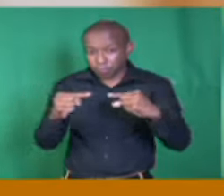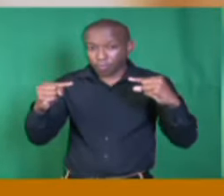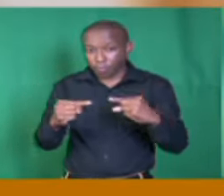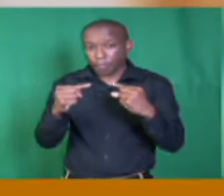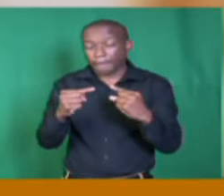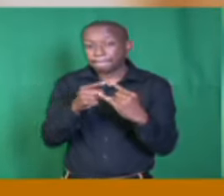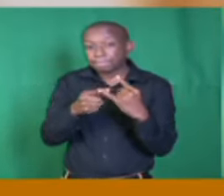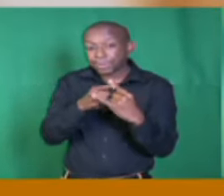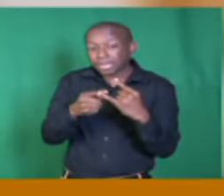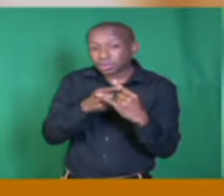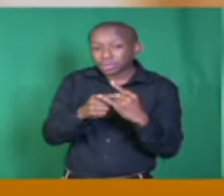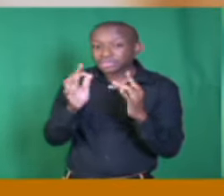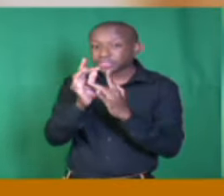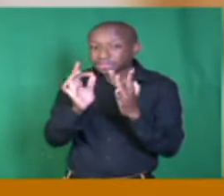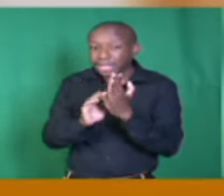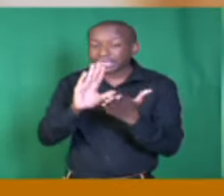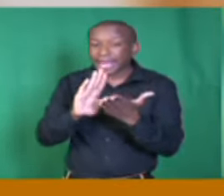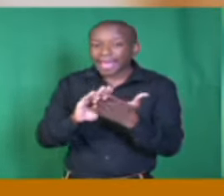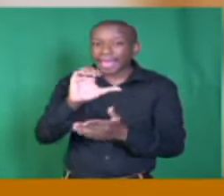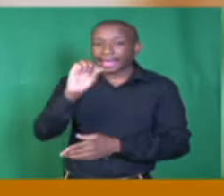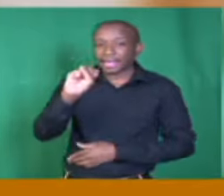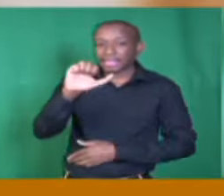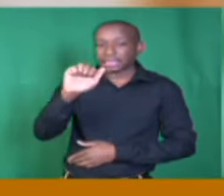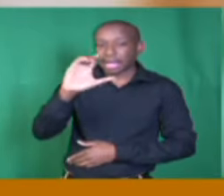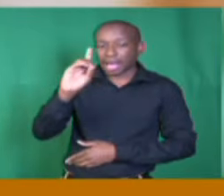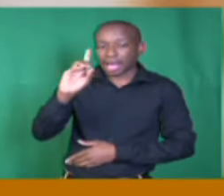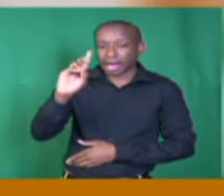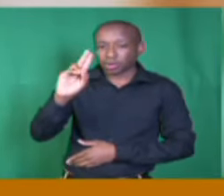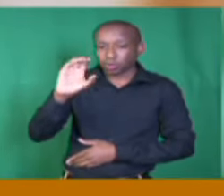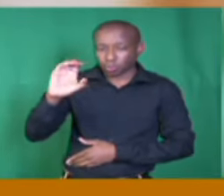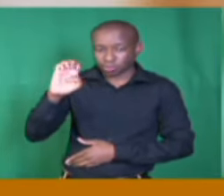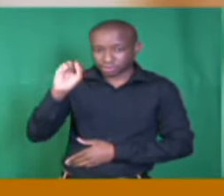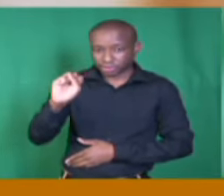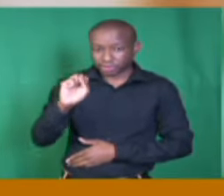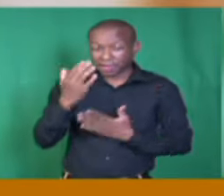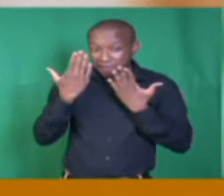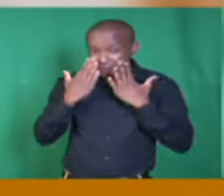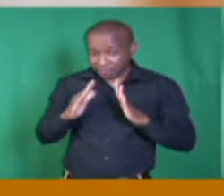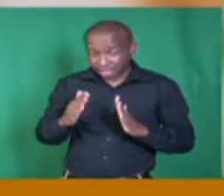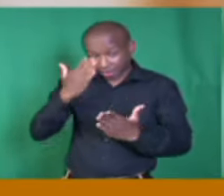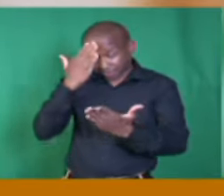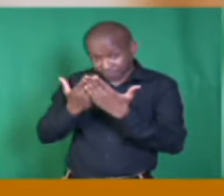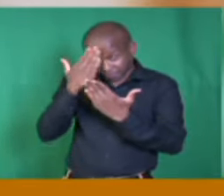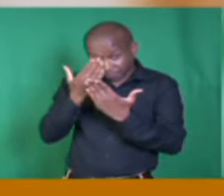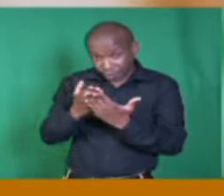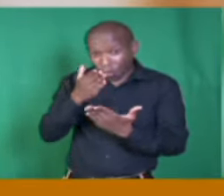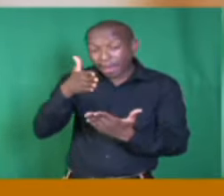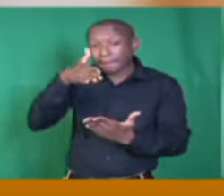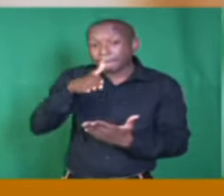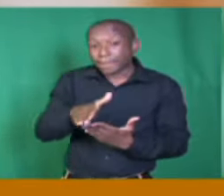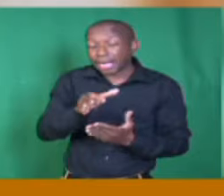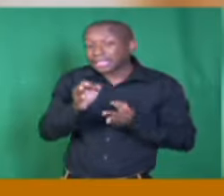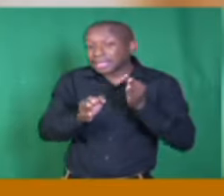Between Jesus Christ and the Sadducees. Yes, by the end of the lesson, you should be able to describe